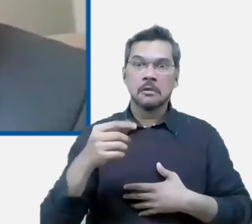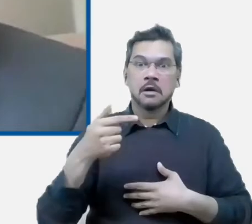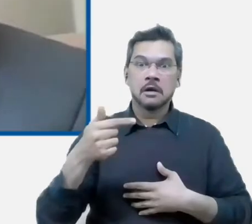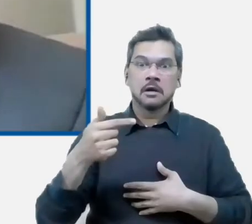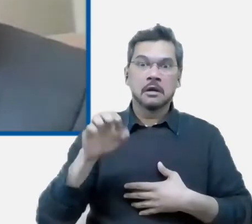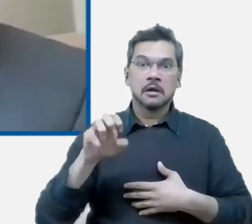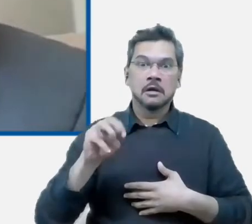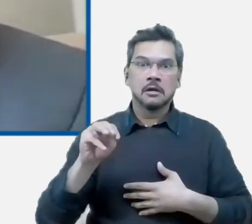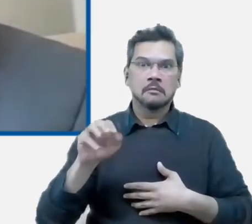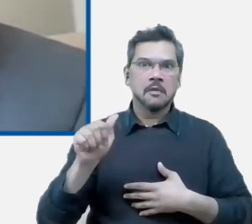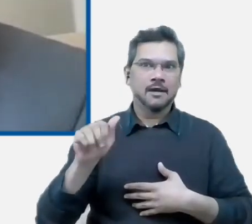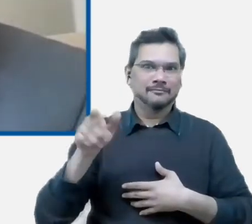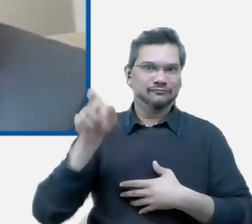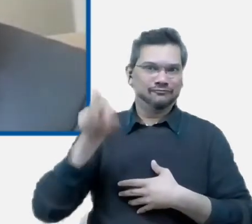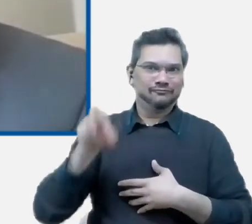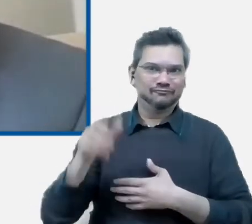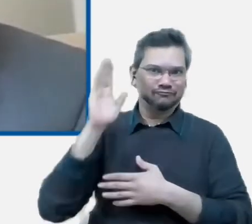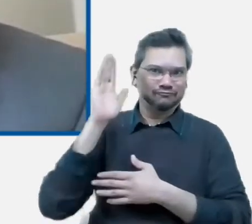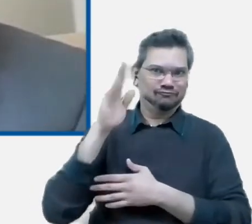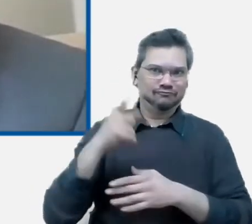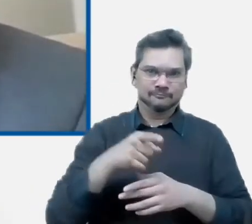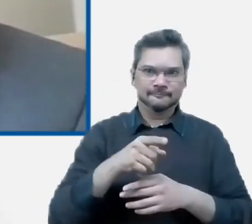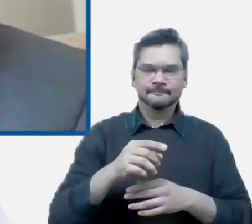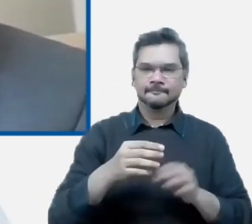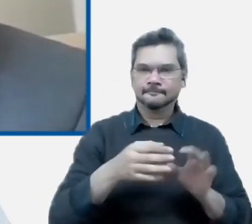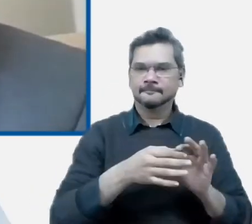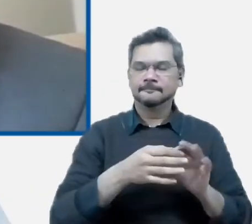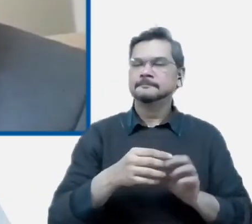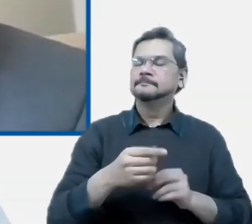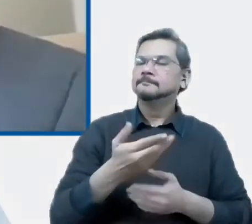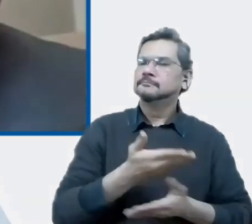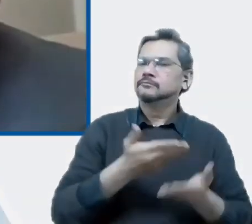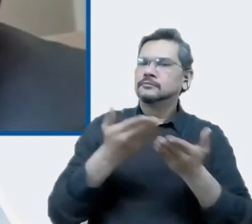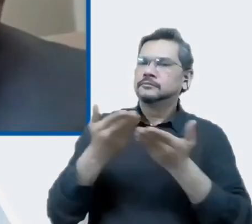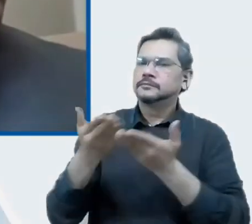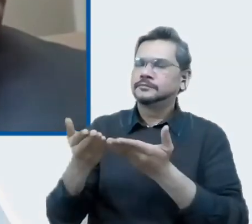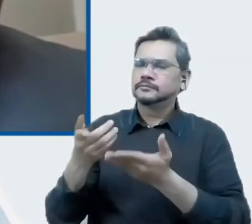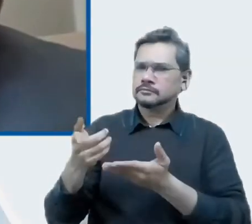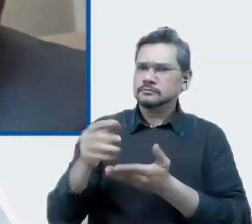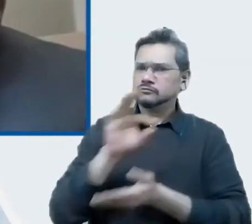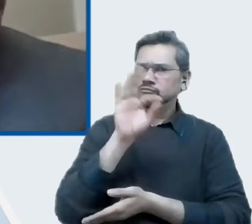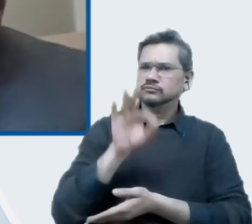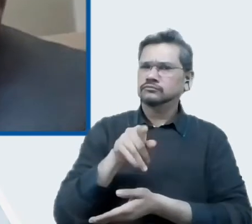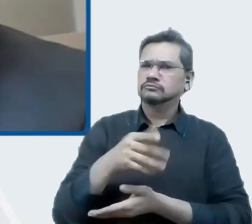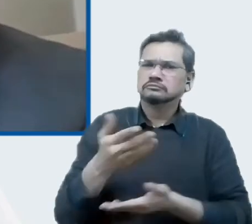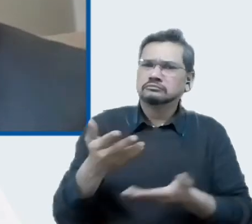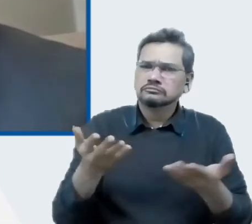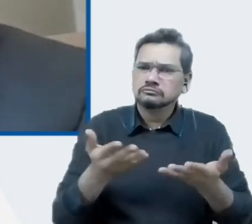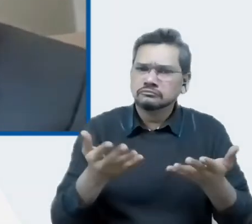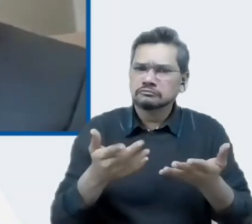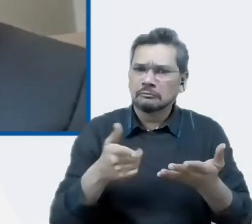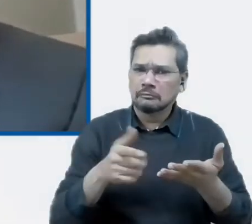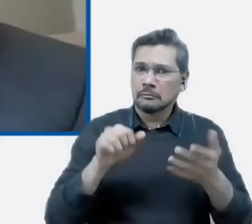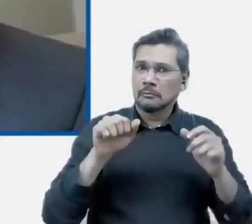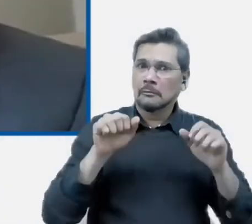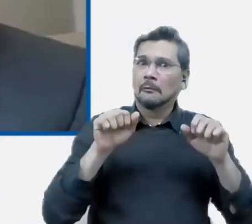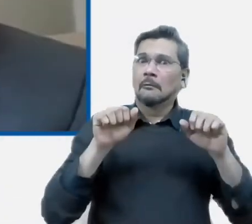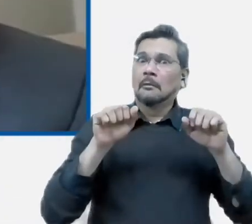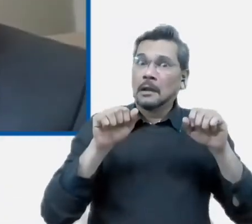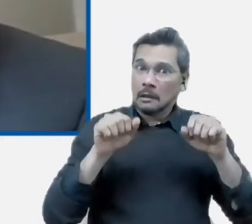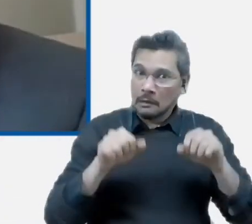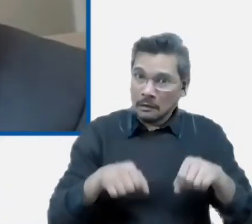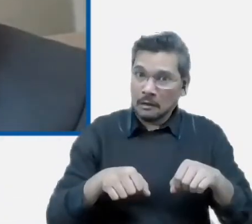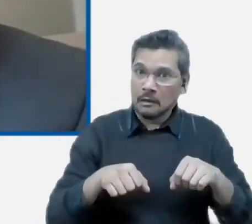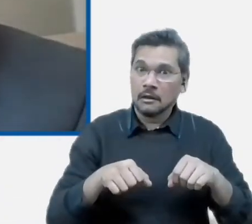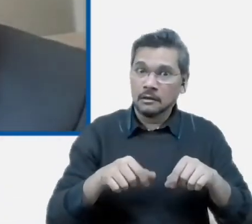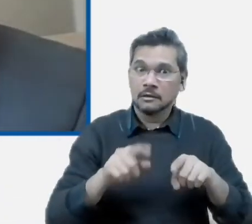for OCHA to share the attribute dataset on hotspot location, in other words, geo-coordinate,